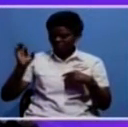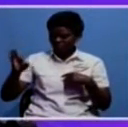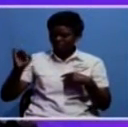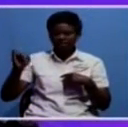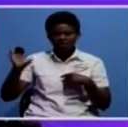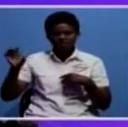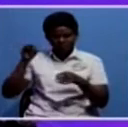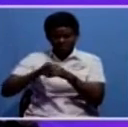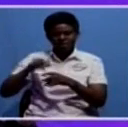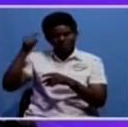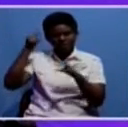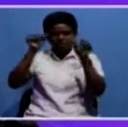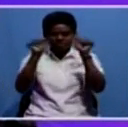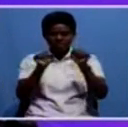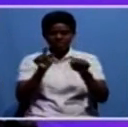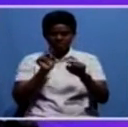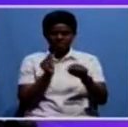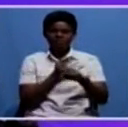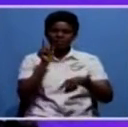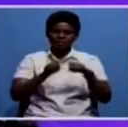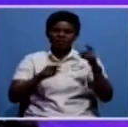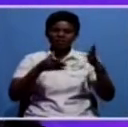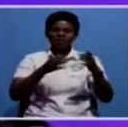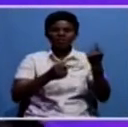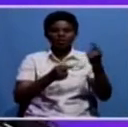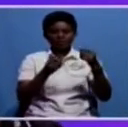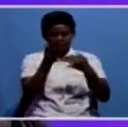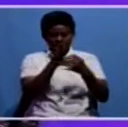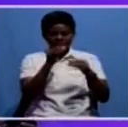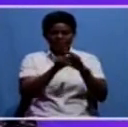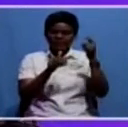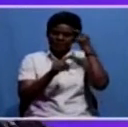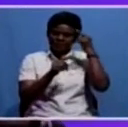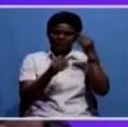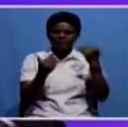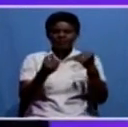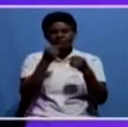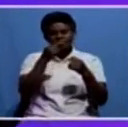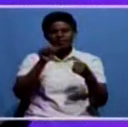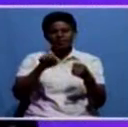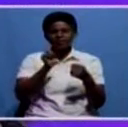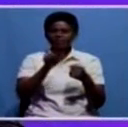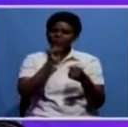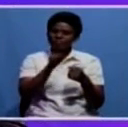be clear. But we cannot allow one part of government to begin to consider that it is